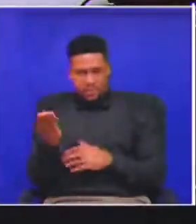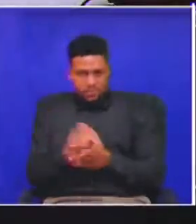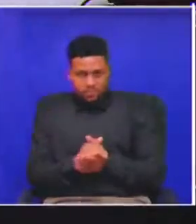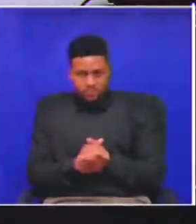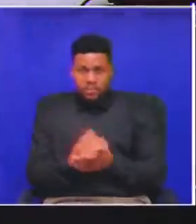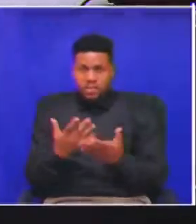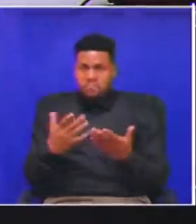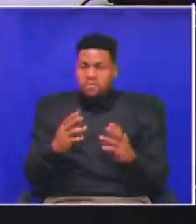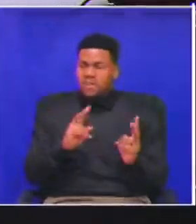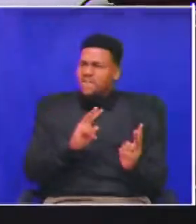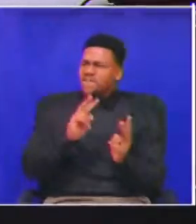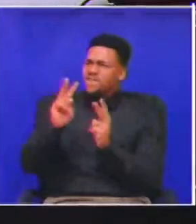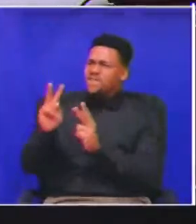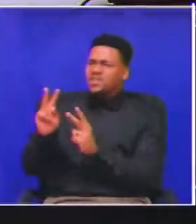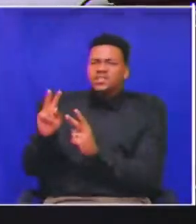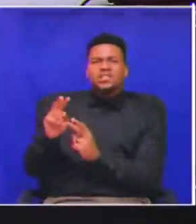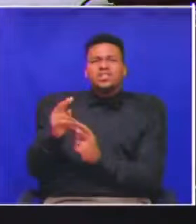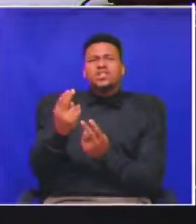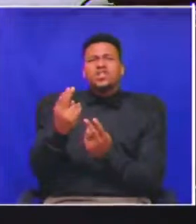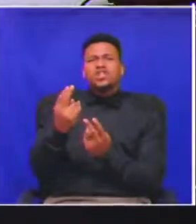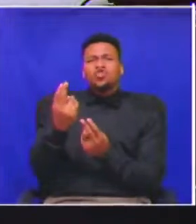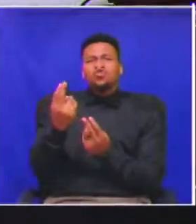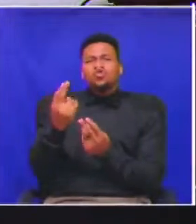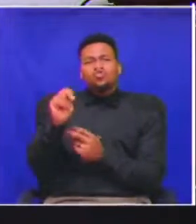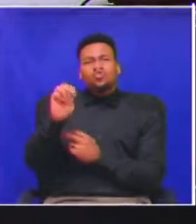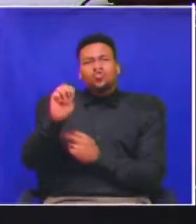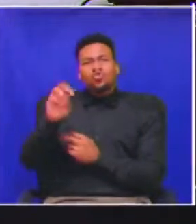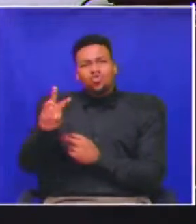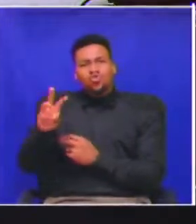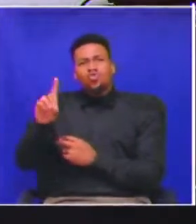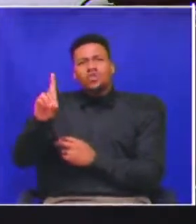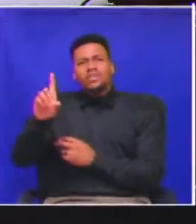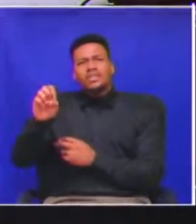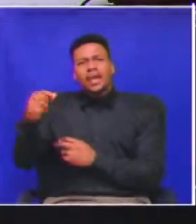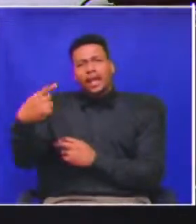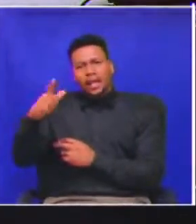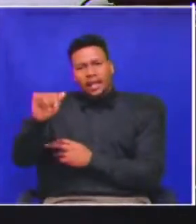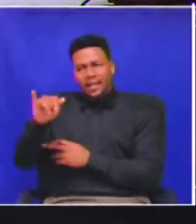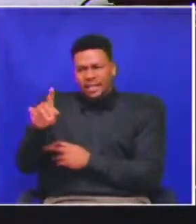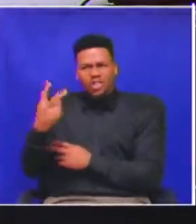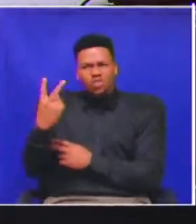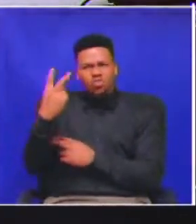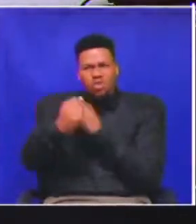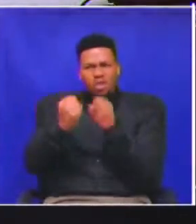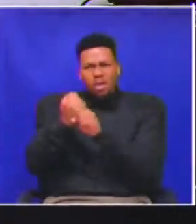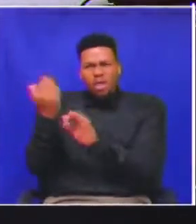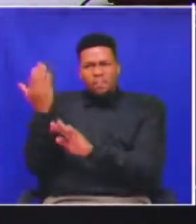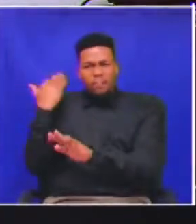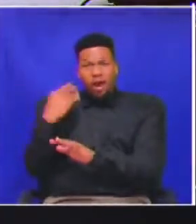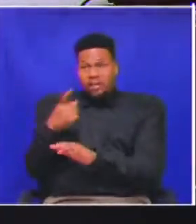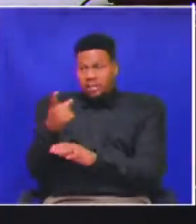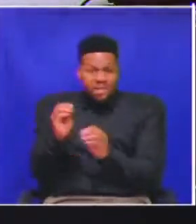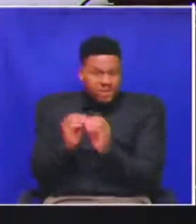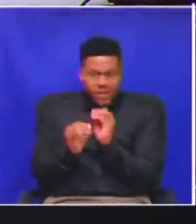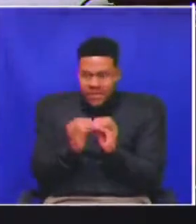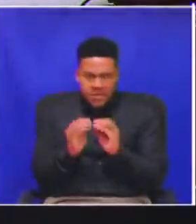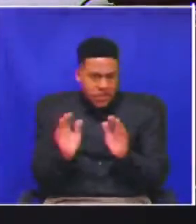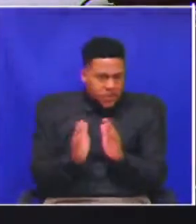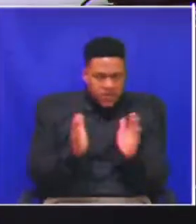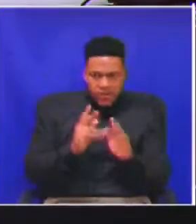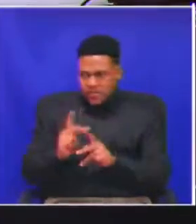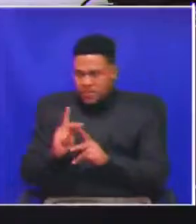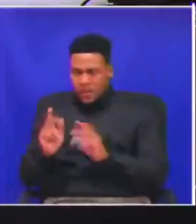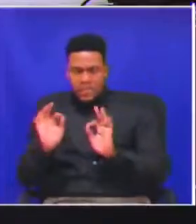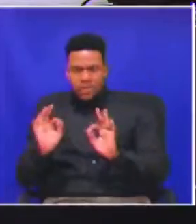Delhi 2 years or 3 years ago, and they had spruced up the city. You could see that this was done